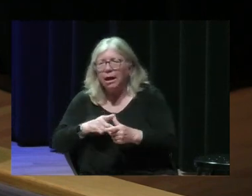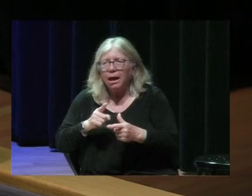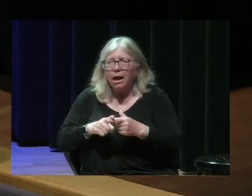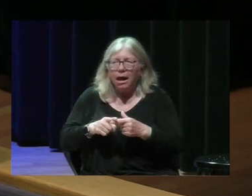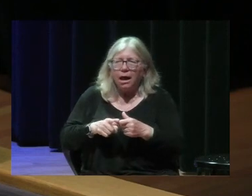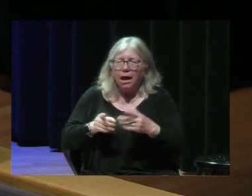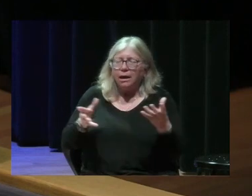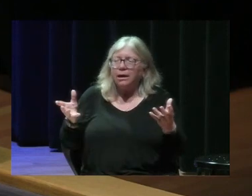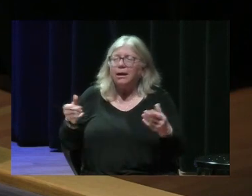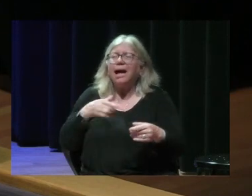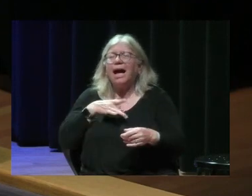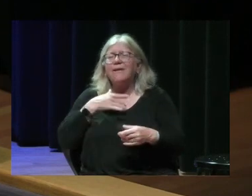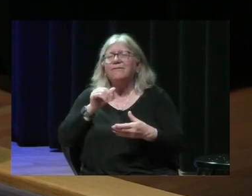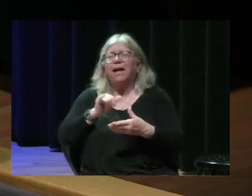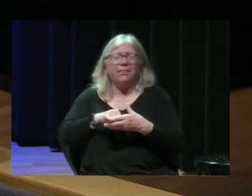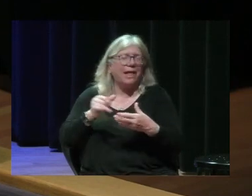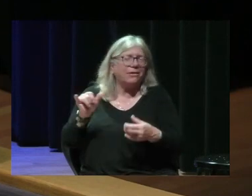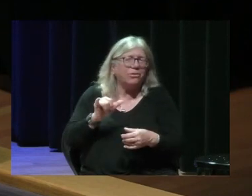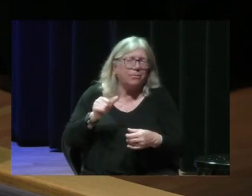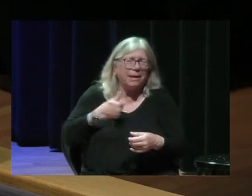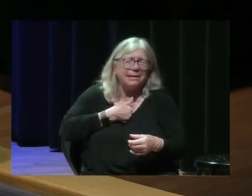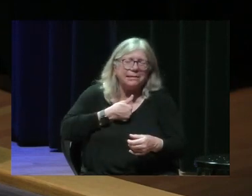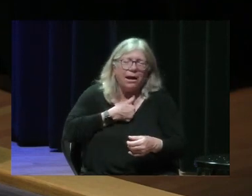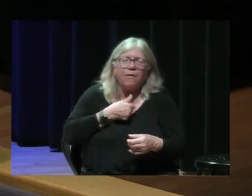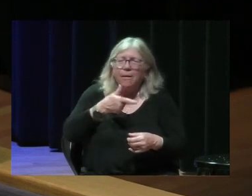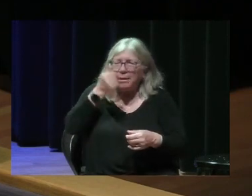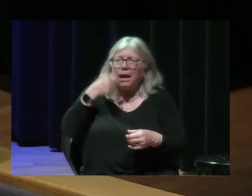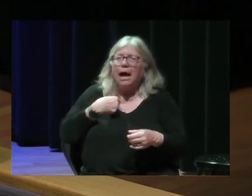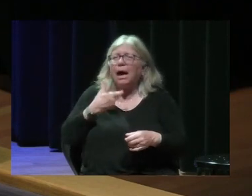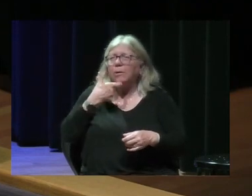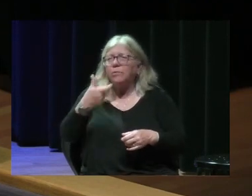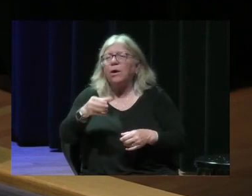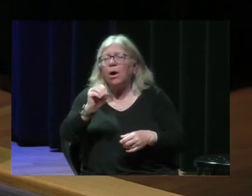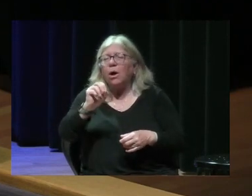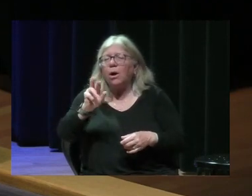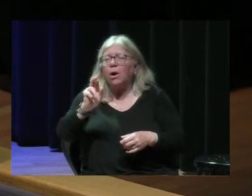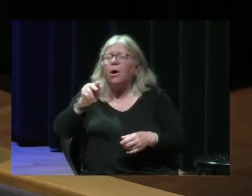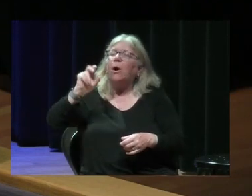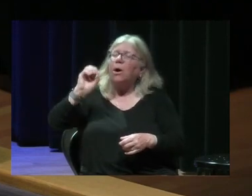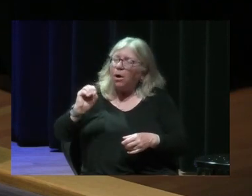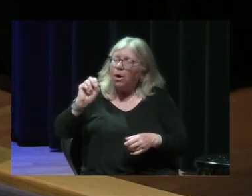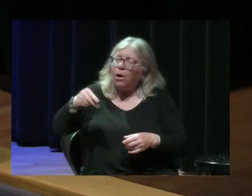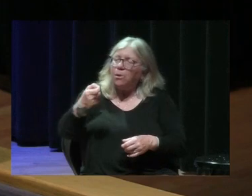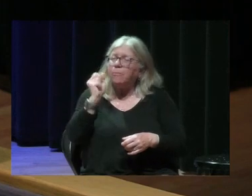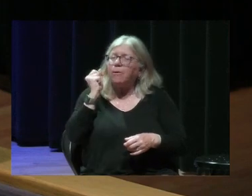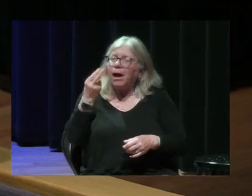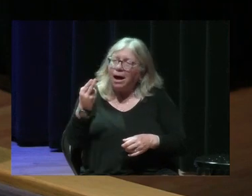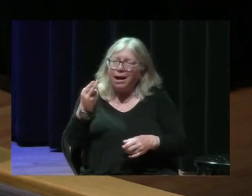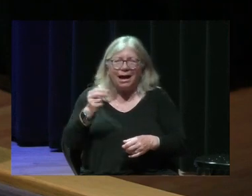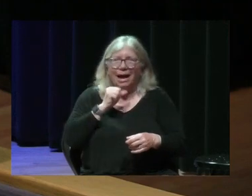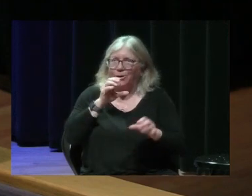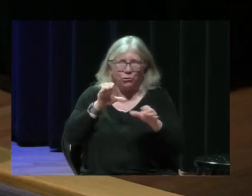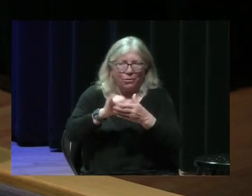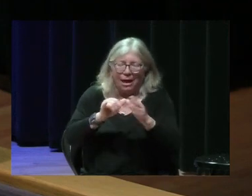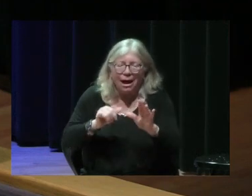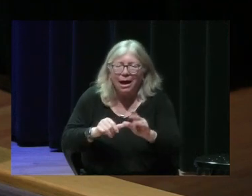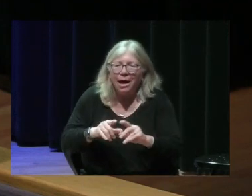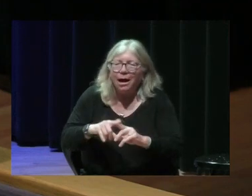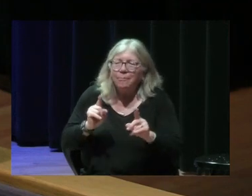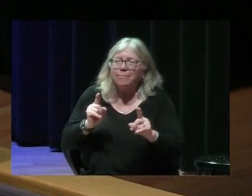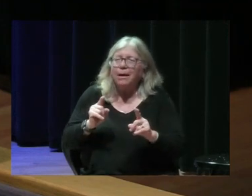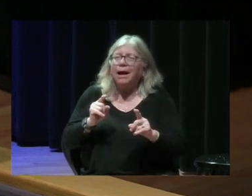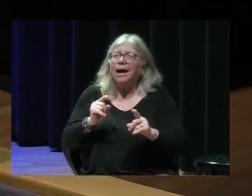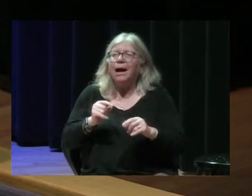move smoothly. And I felt that, and I felt it because I was watching Oprah, and I'm not here to criticize Oprah because I don't do that